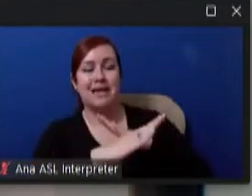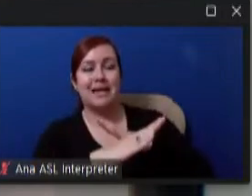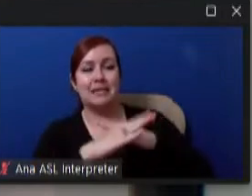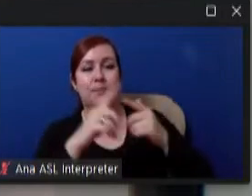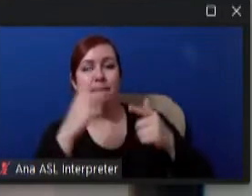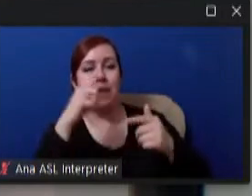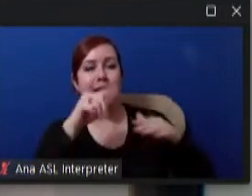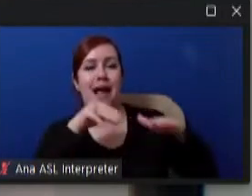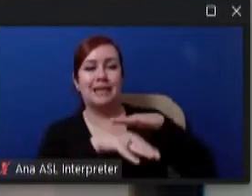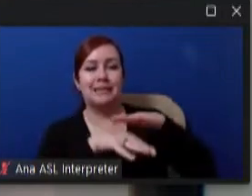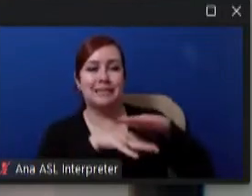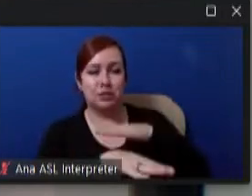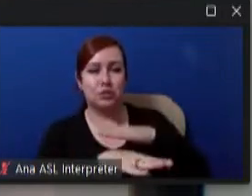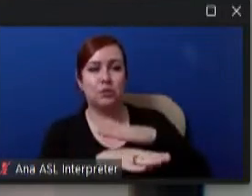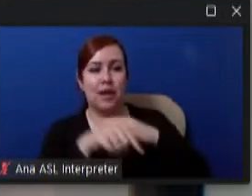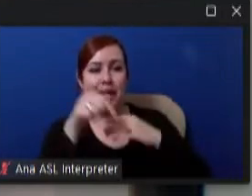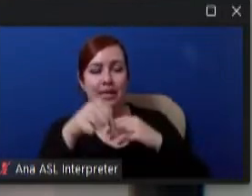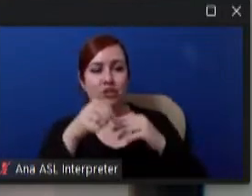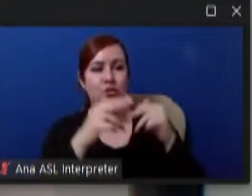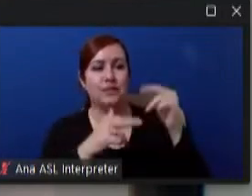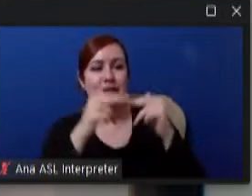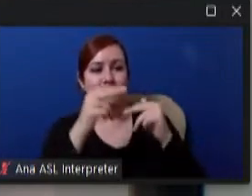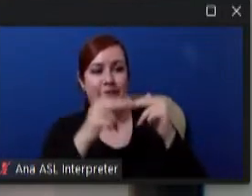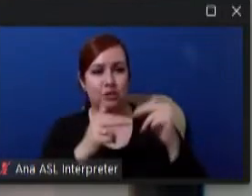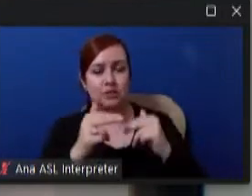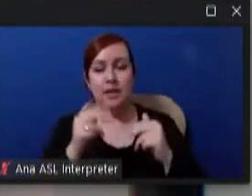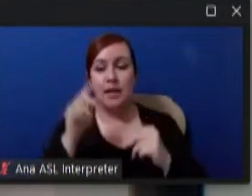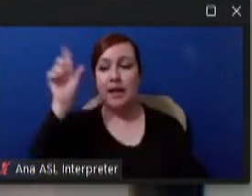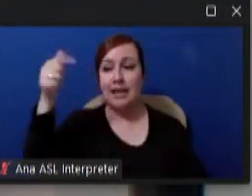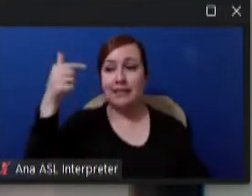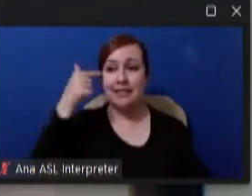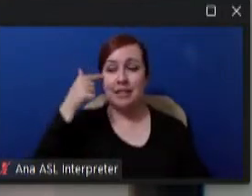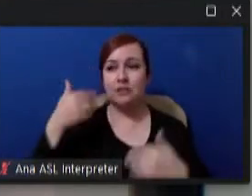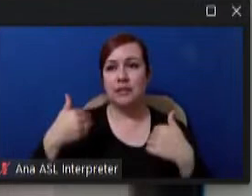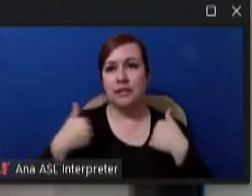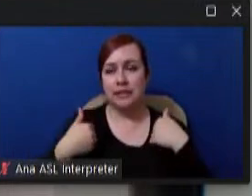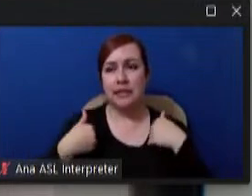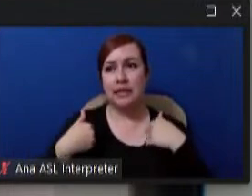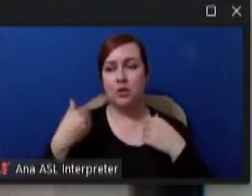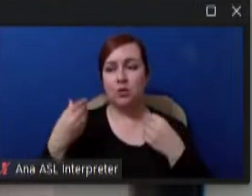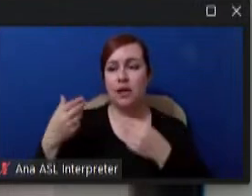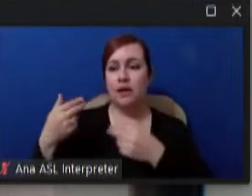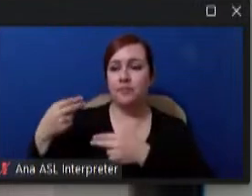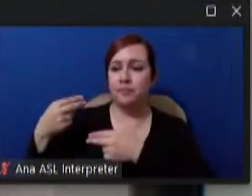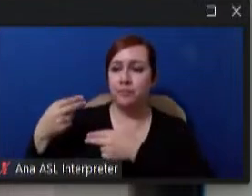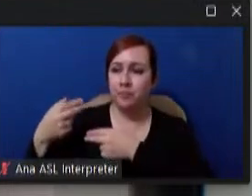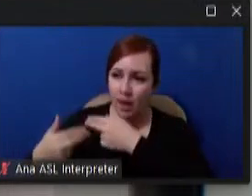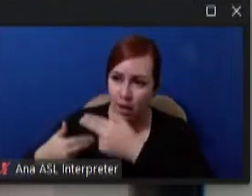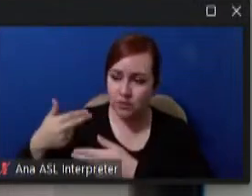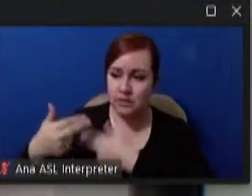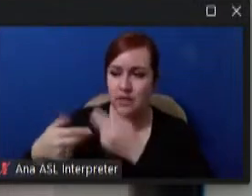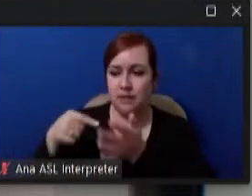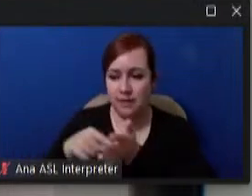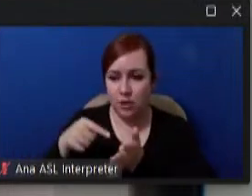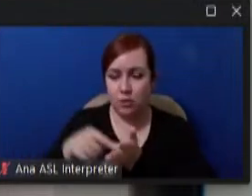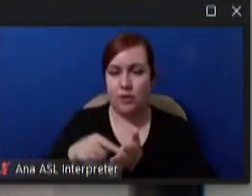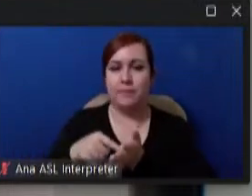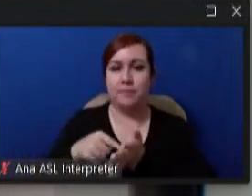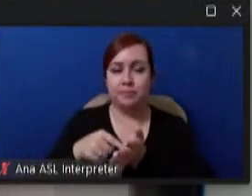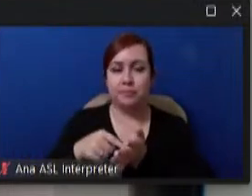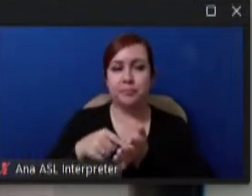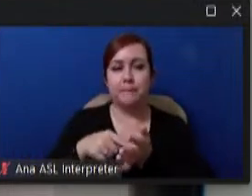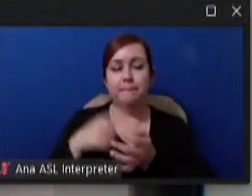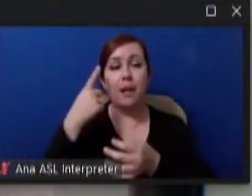can have access to specialized health services. The state has a historical